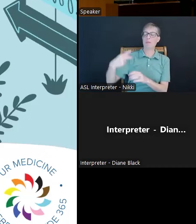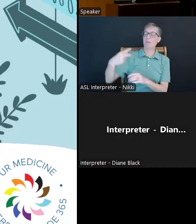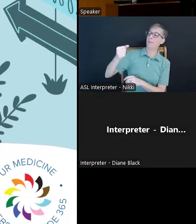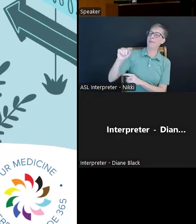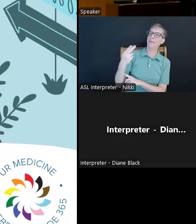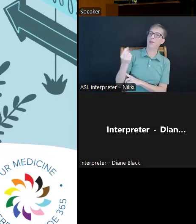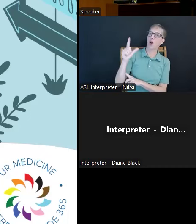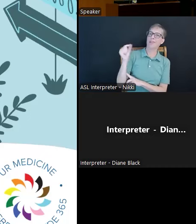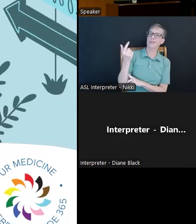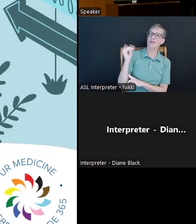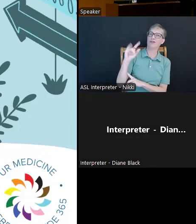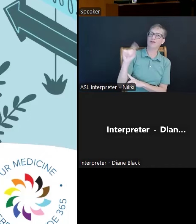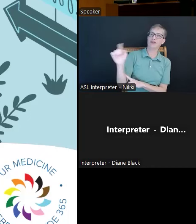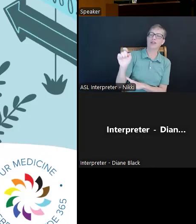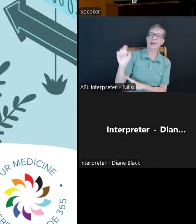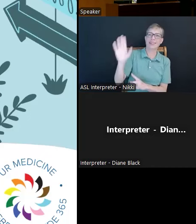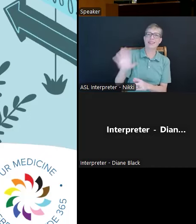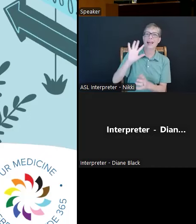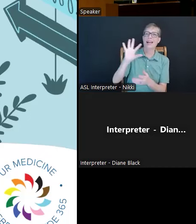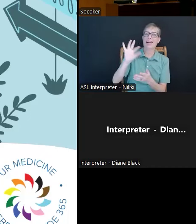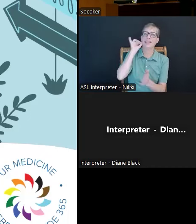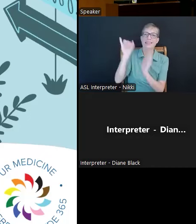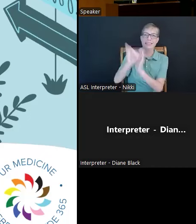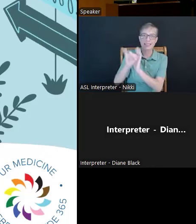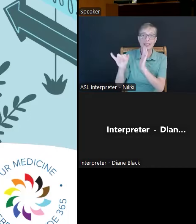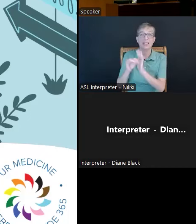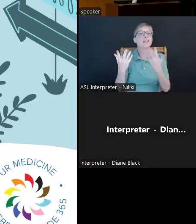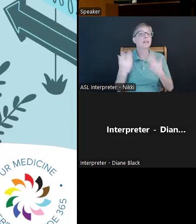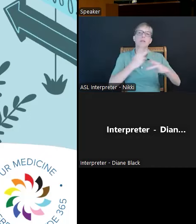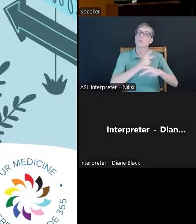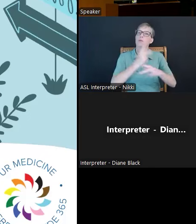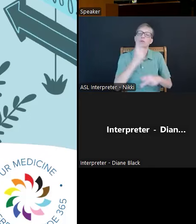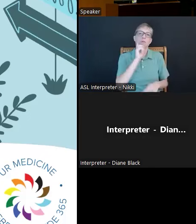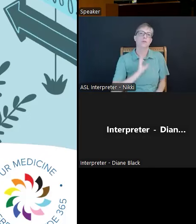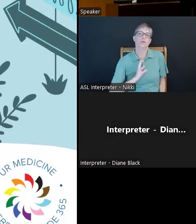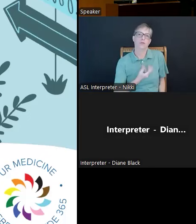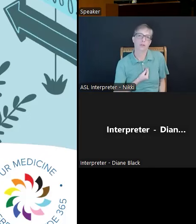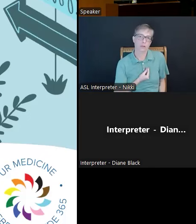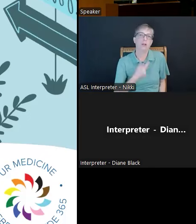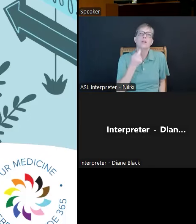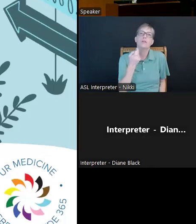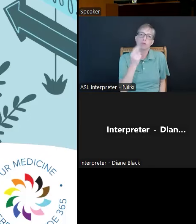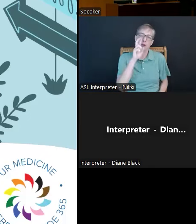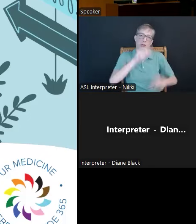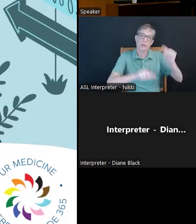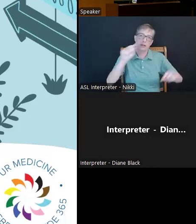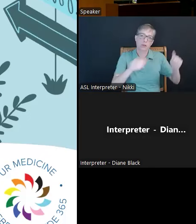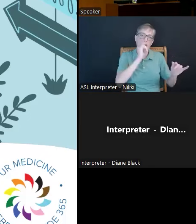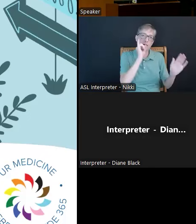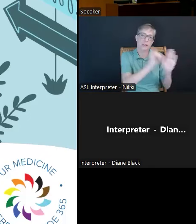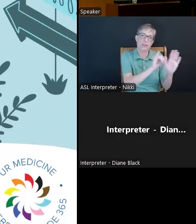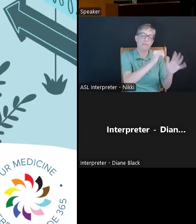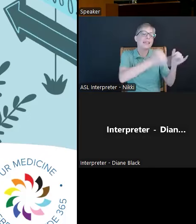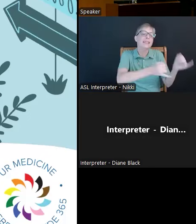still there, and it's getting worse for trans and gender diverse individuals. All you have to do is flip on the news, and we're literally erasing their identities state